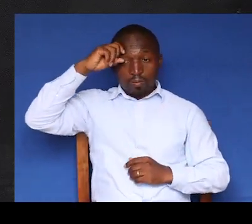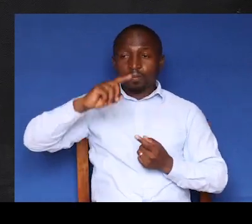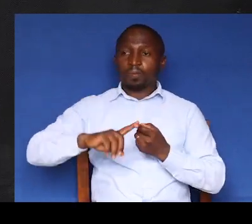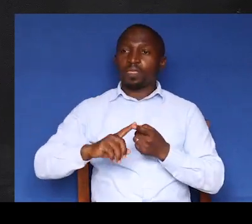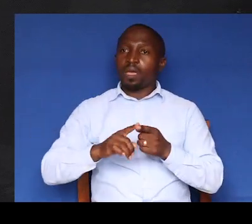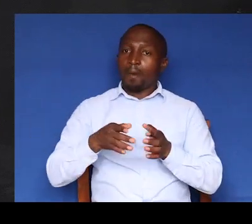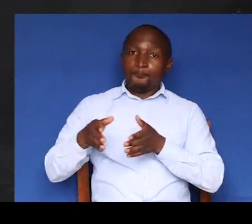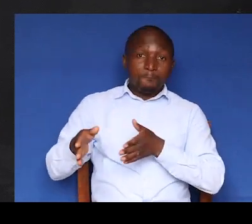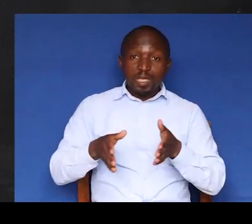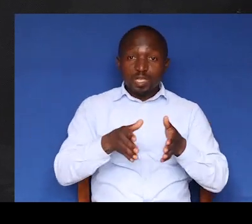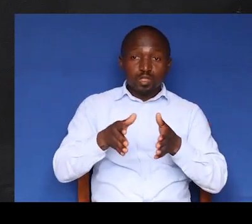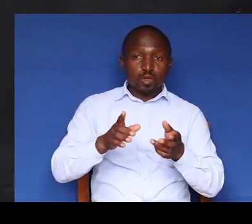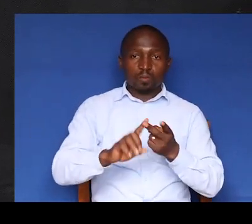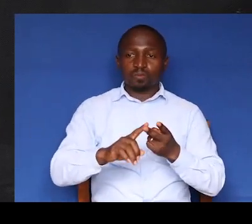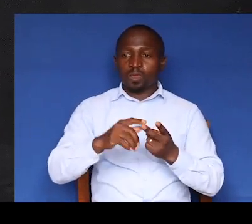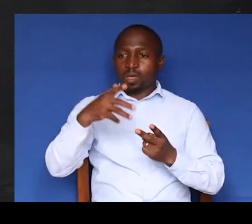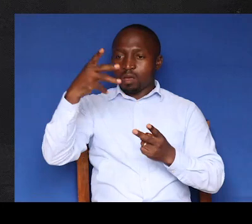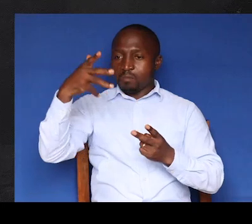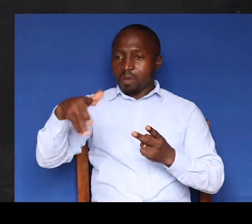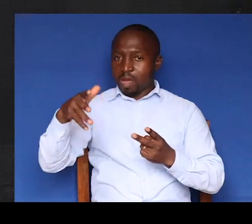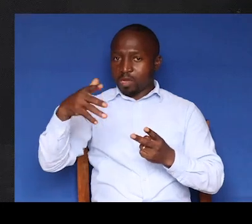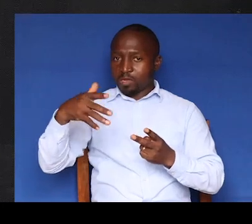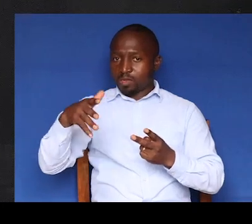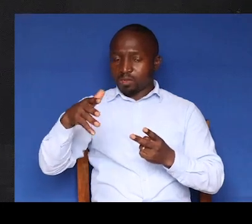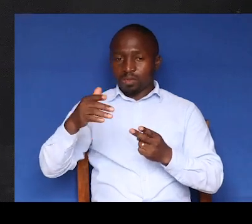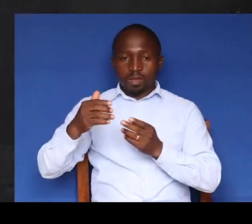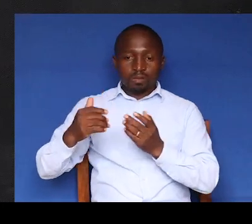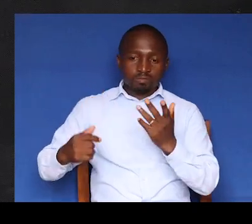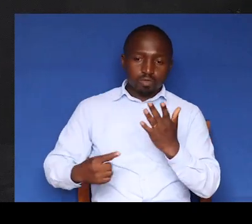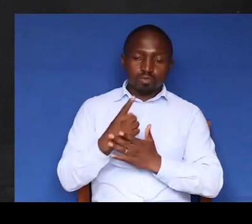rivers will fed by water of rainfall.